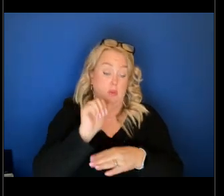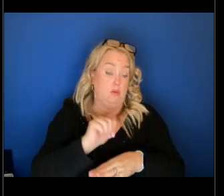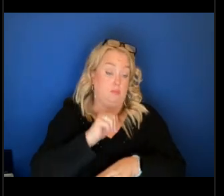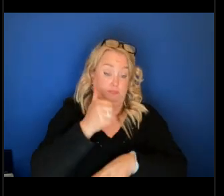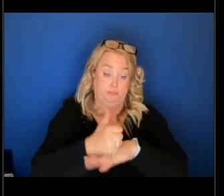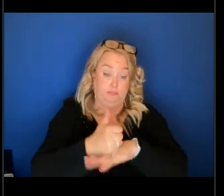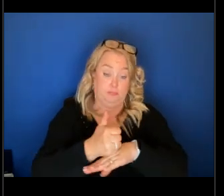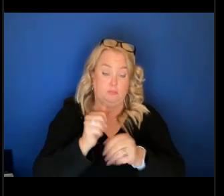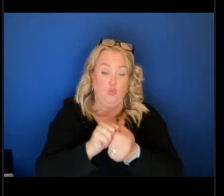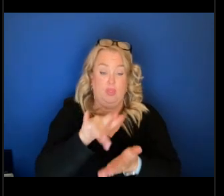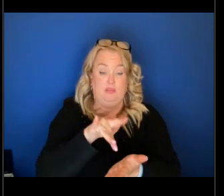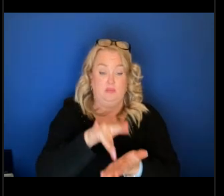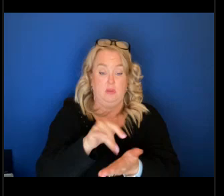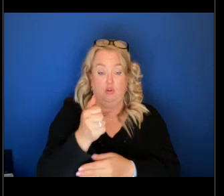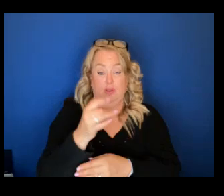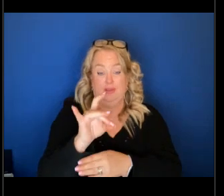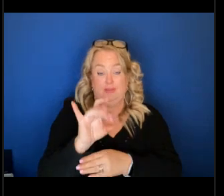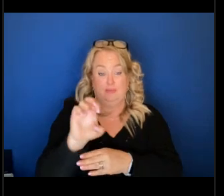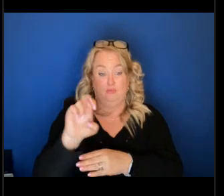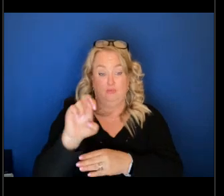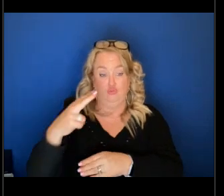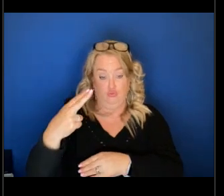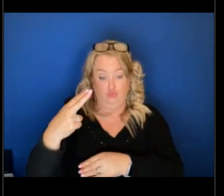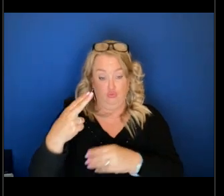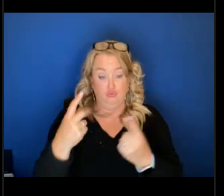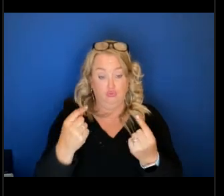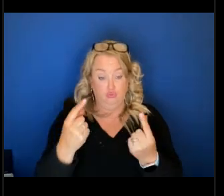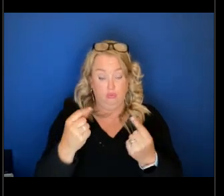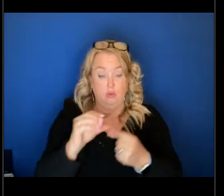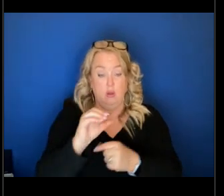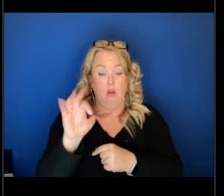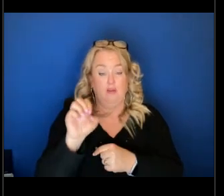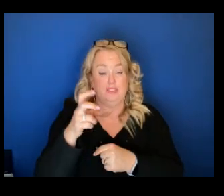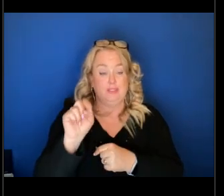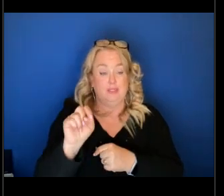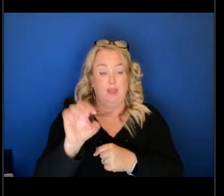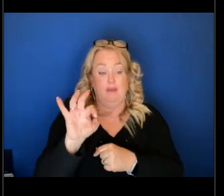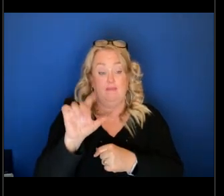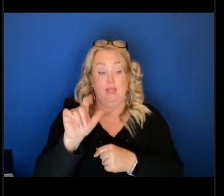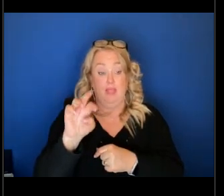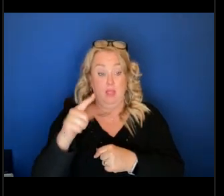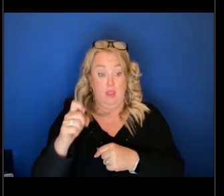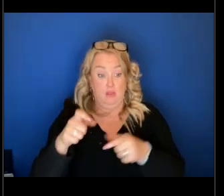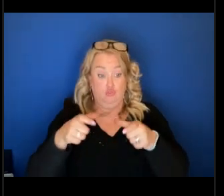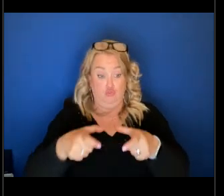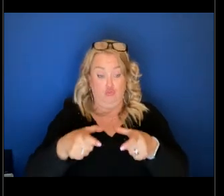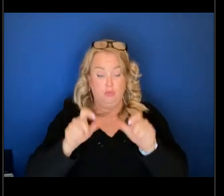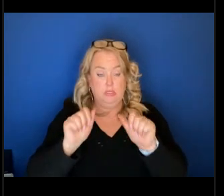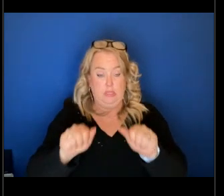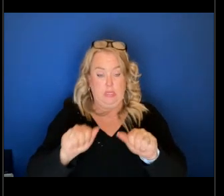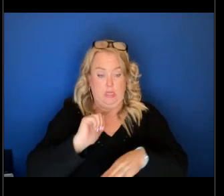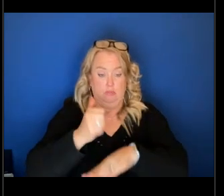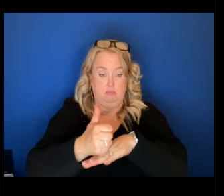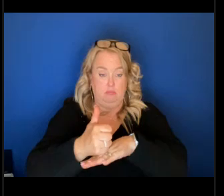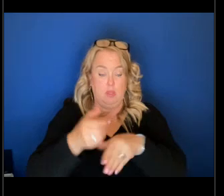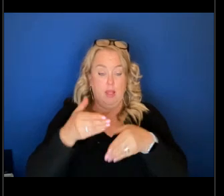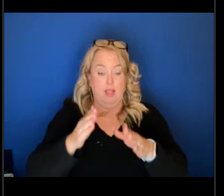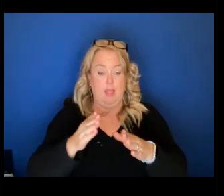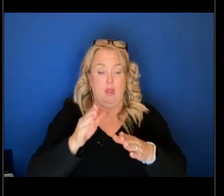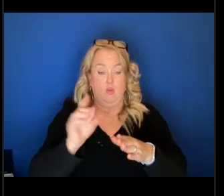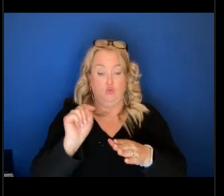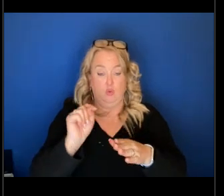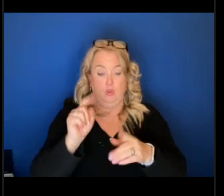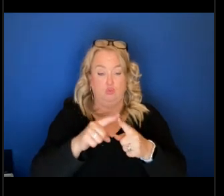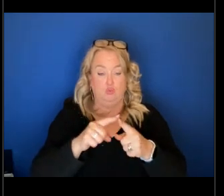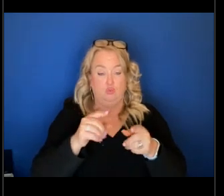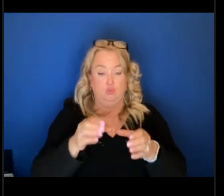not installed with its center line at 18 inches, an offset flange can be installed that